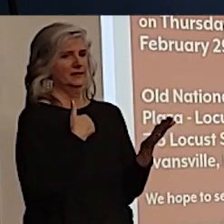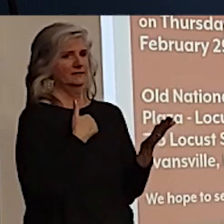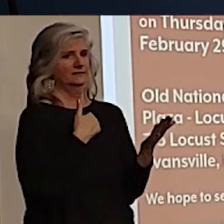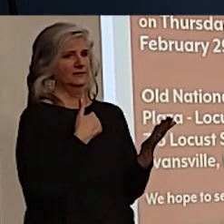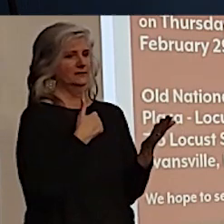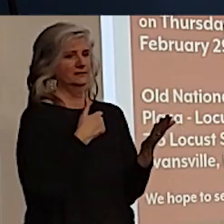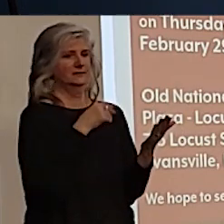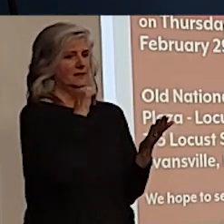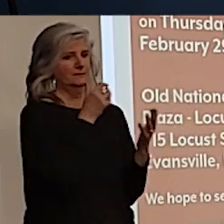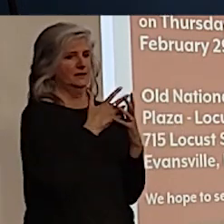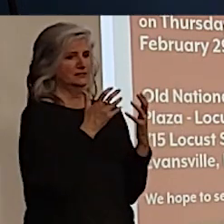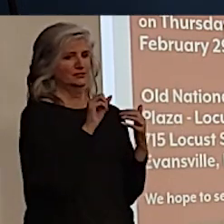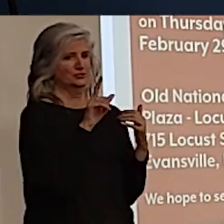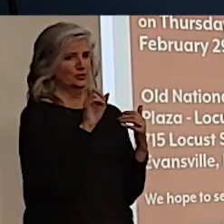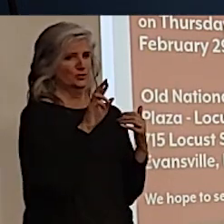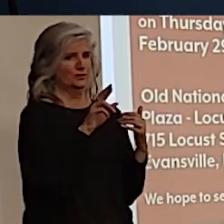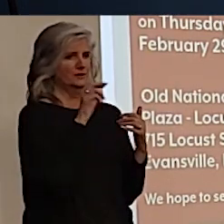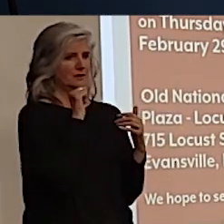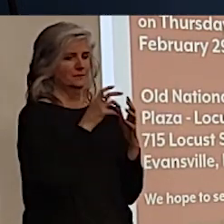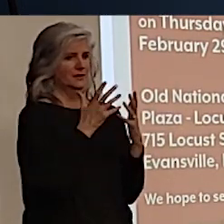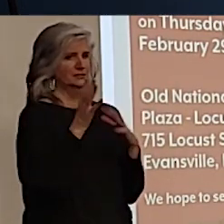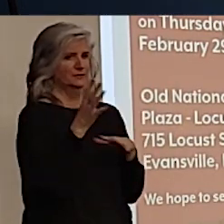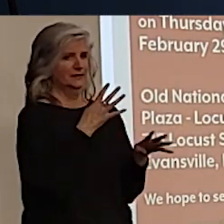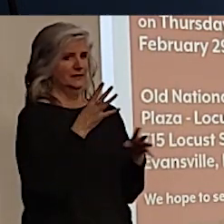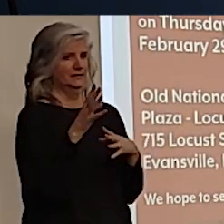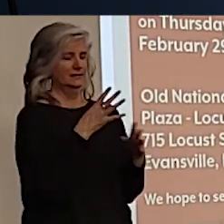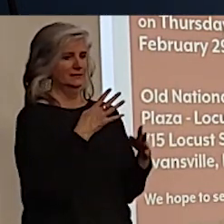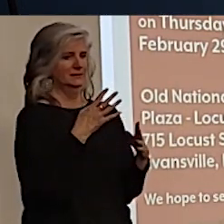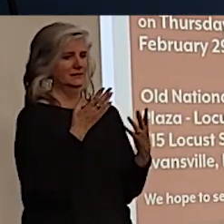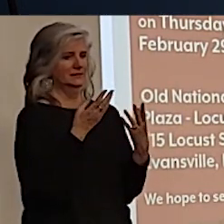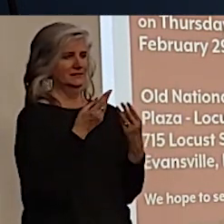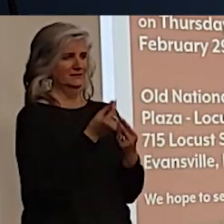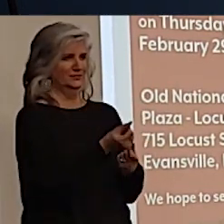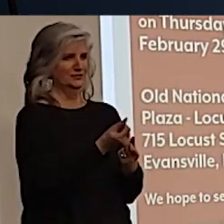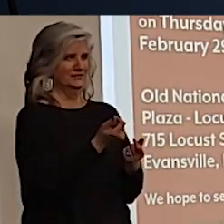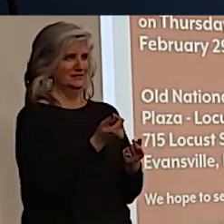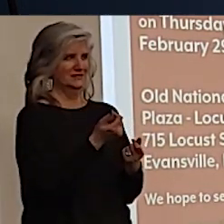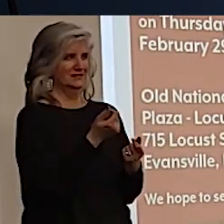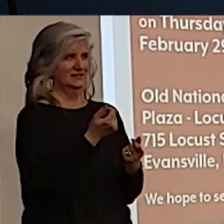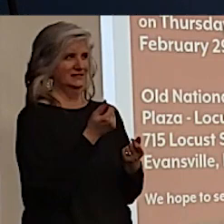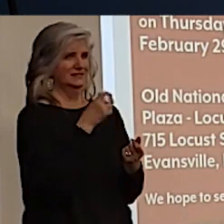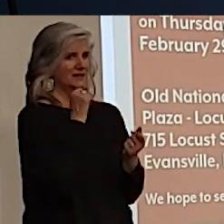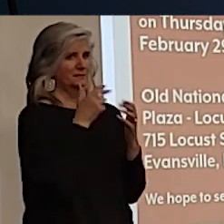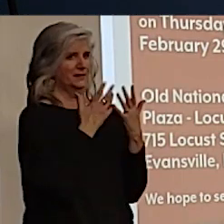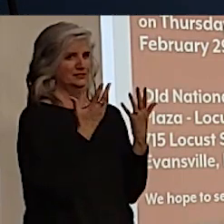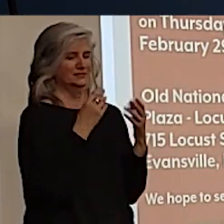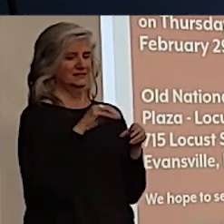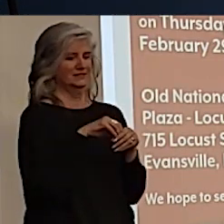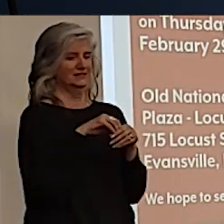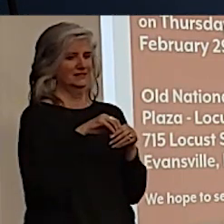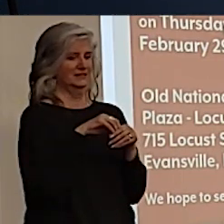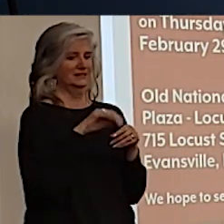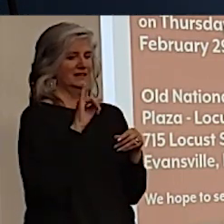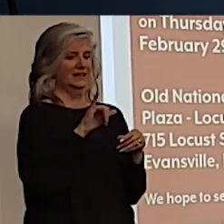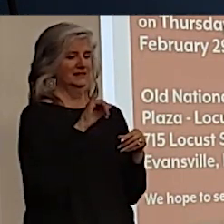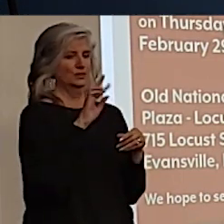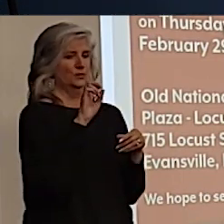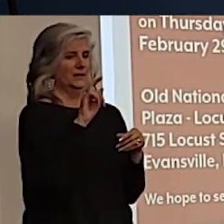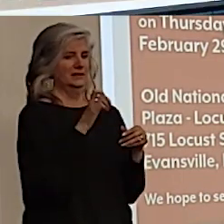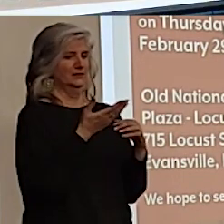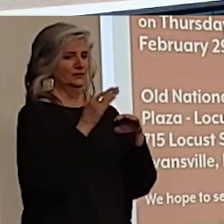solar, very little wind. Investments in efficiency are paltry in the state of Indiana. And that's not where these rate increases have come